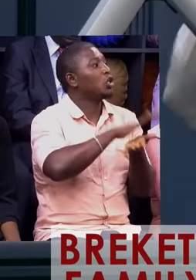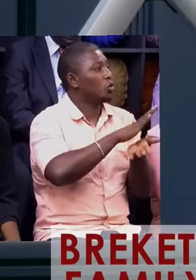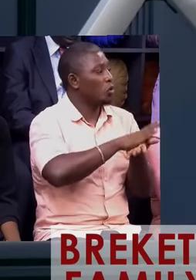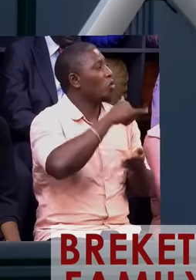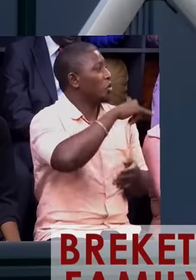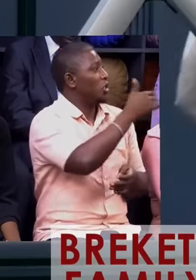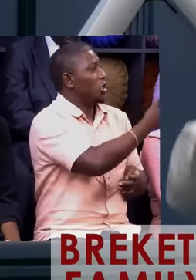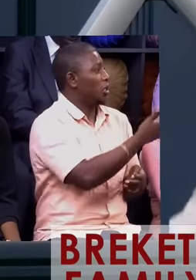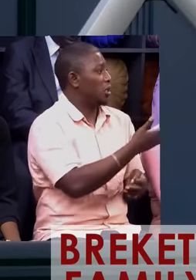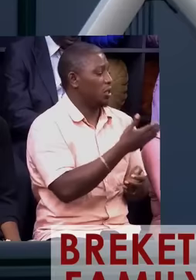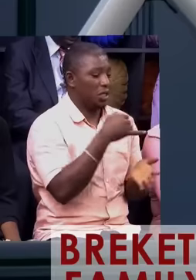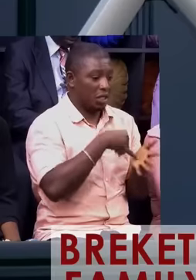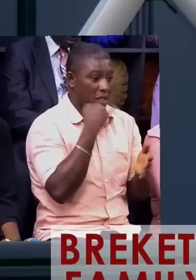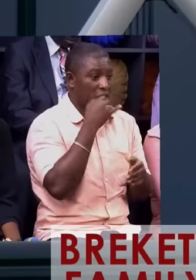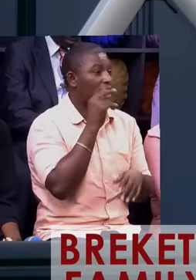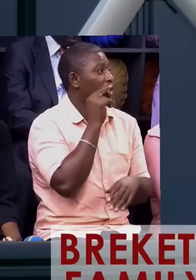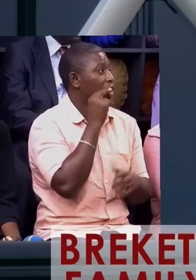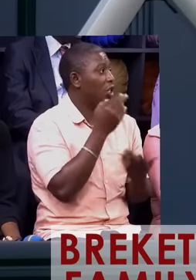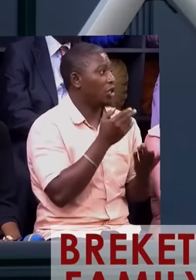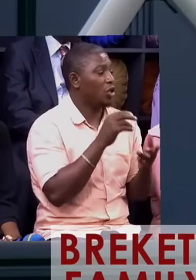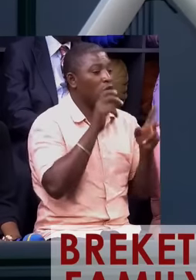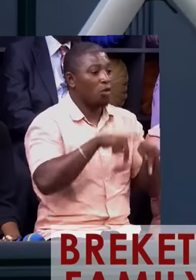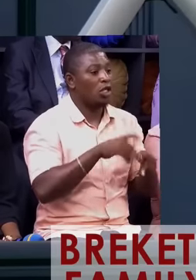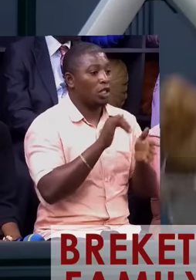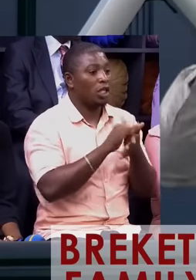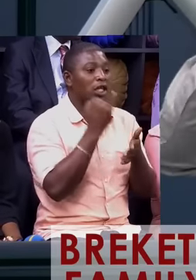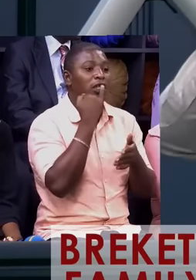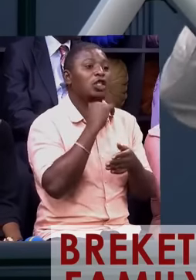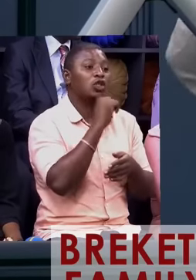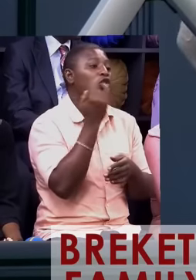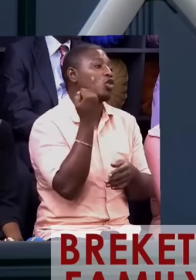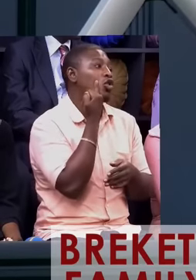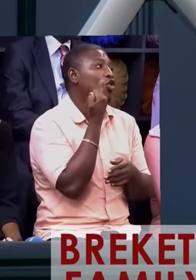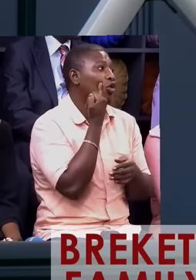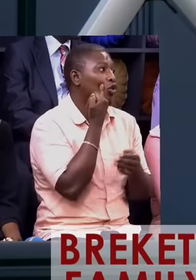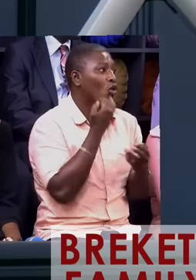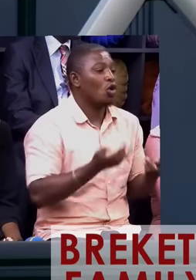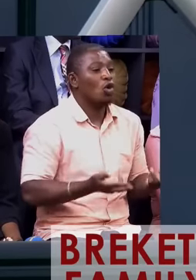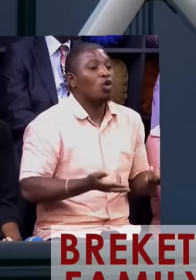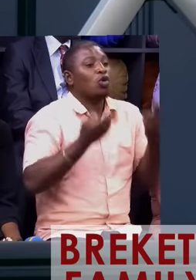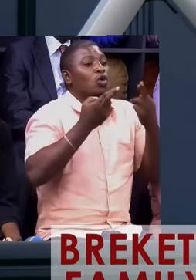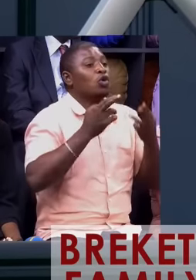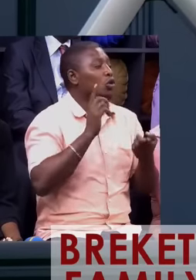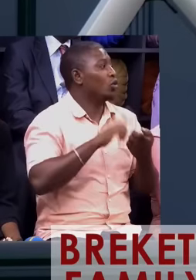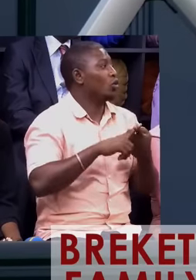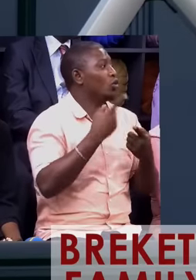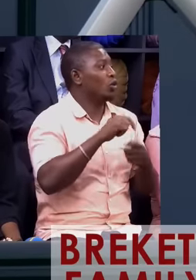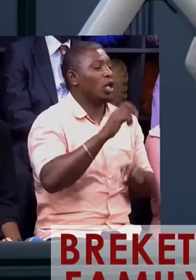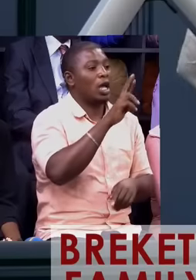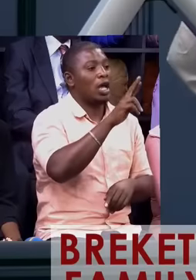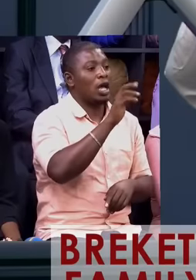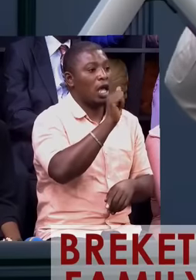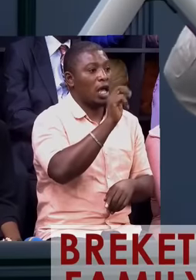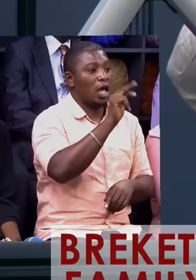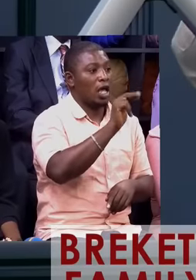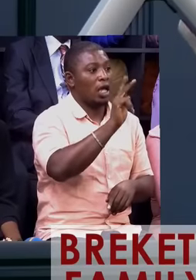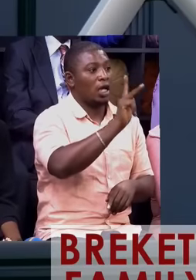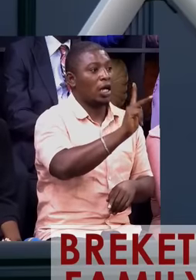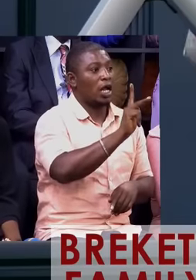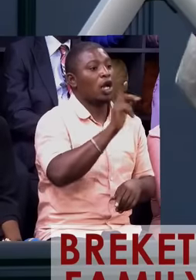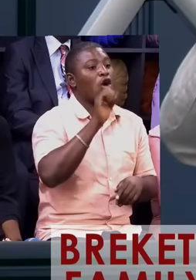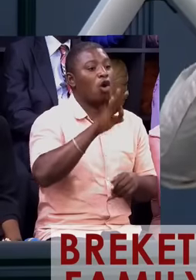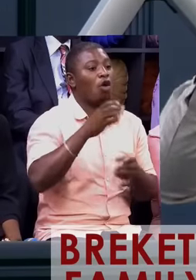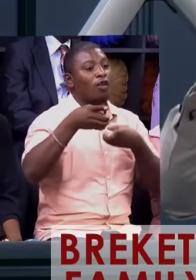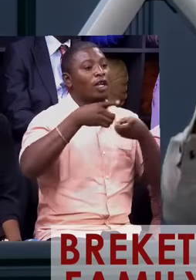no be Nigeria person not be doctor rise to the Rose to the rank of a director in